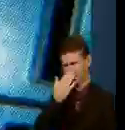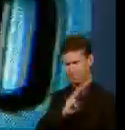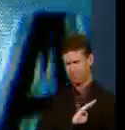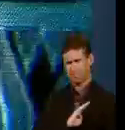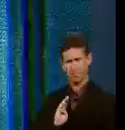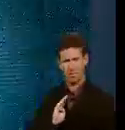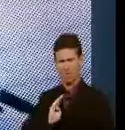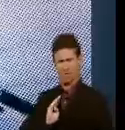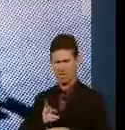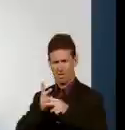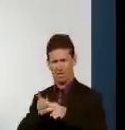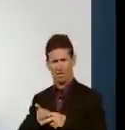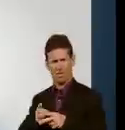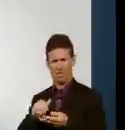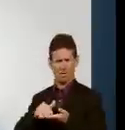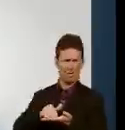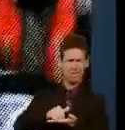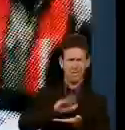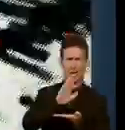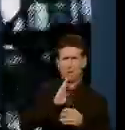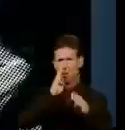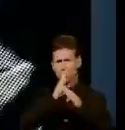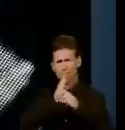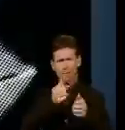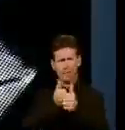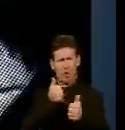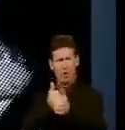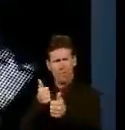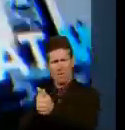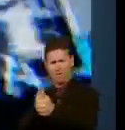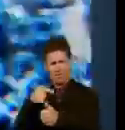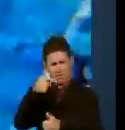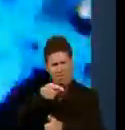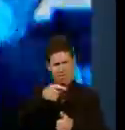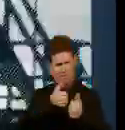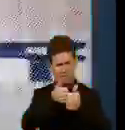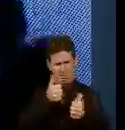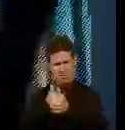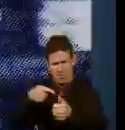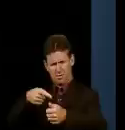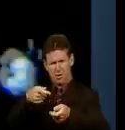Iraq? And what control should there be in such a chaotic place?